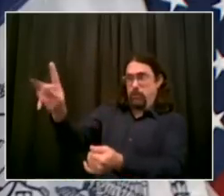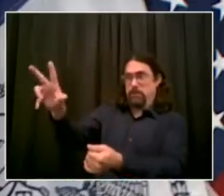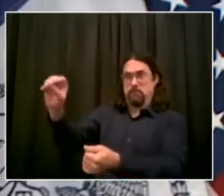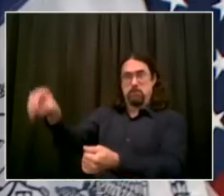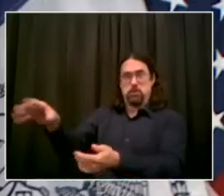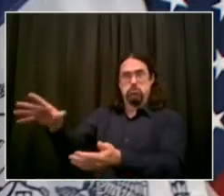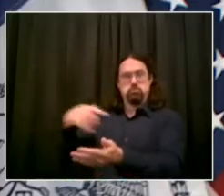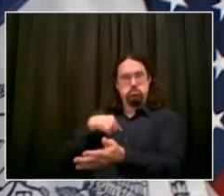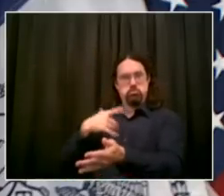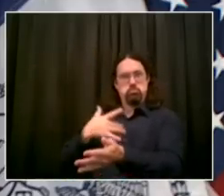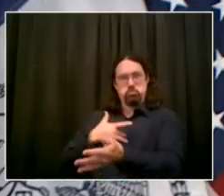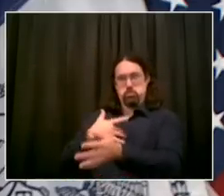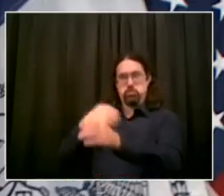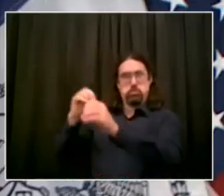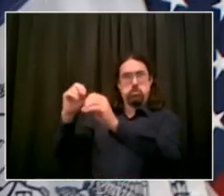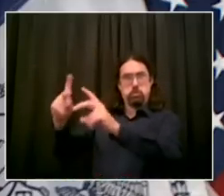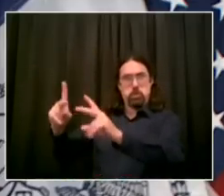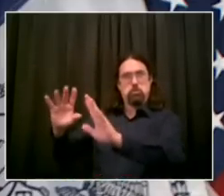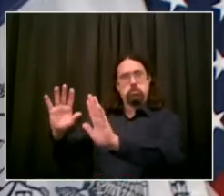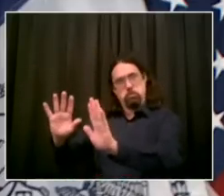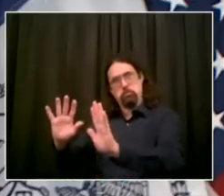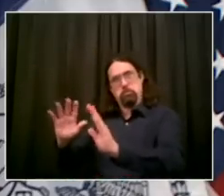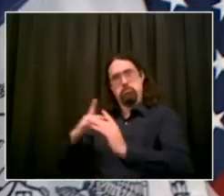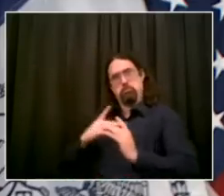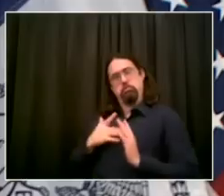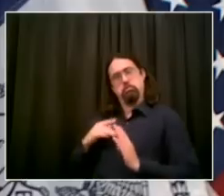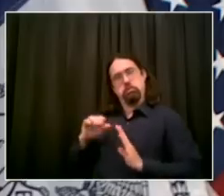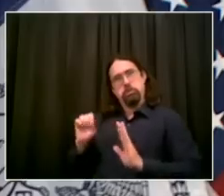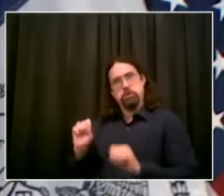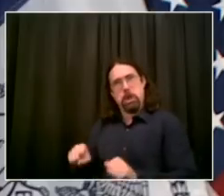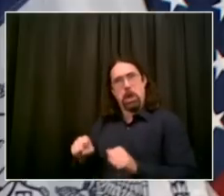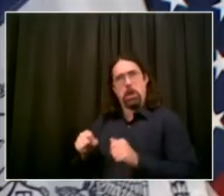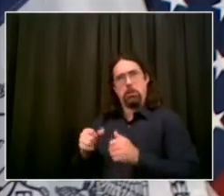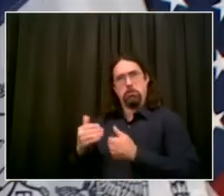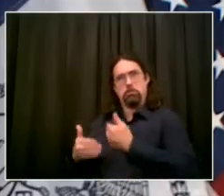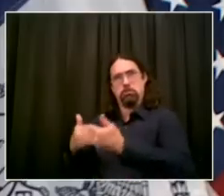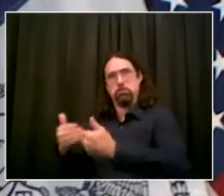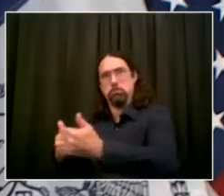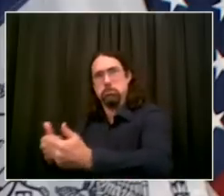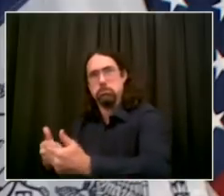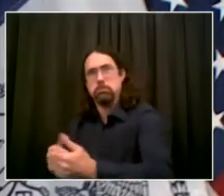which is where's the problem, what do we have to do about it, and that's what we're acting on. Dr. Varma.